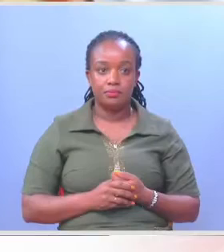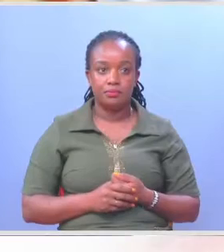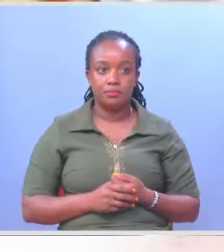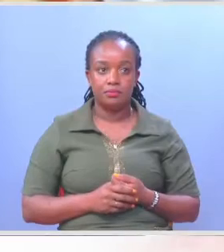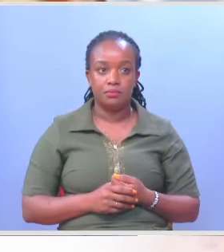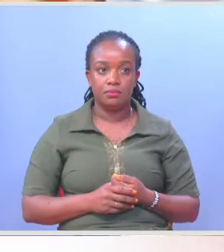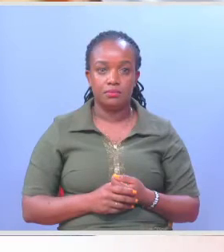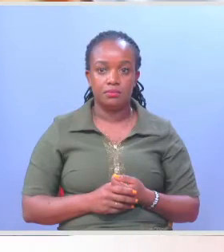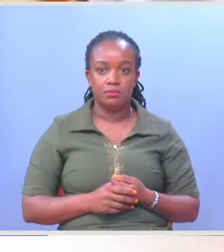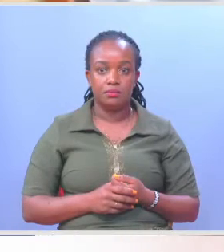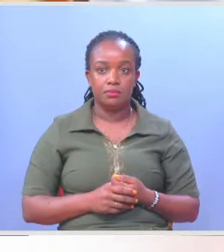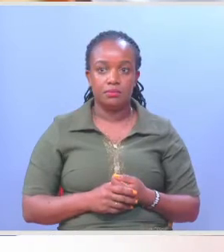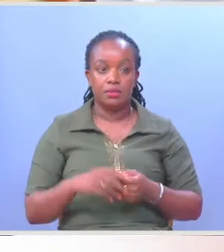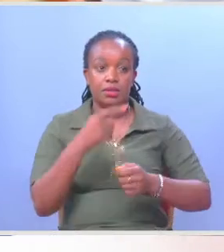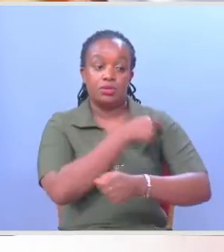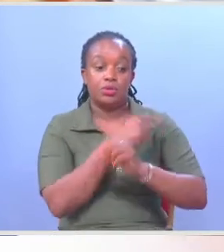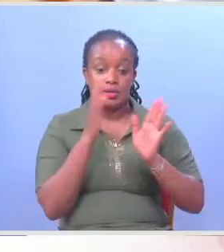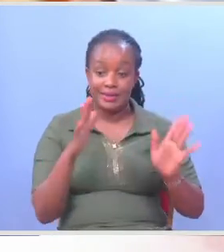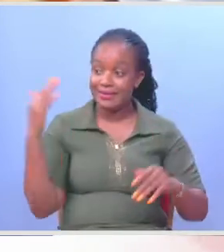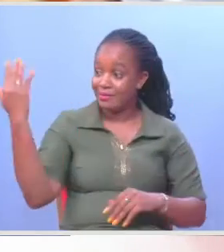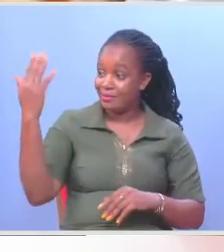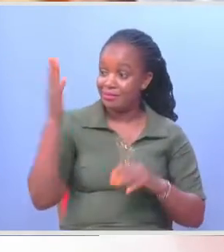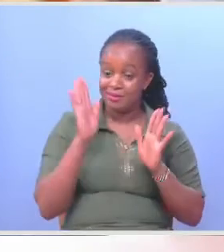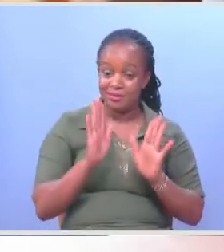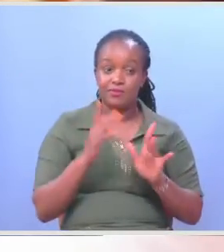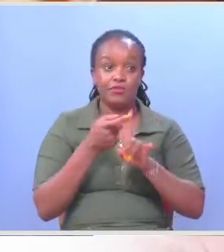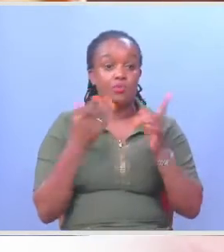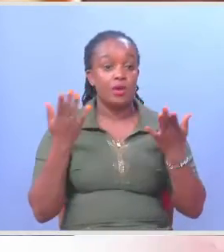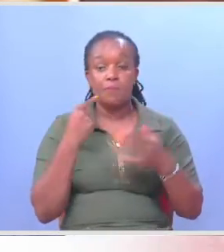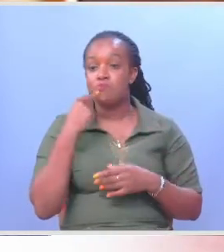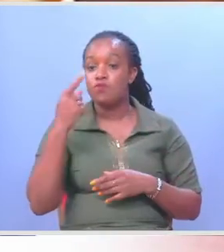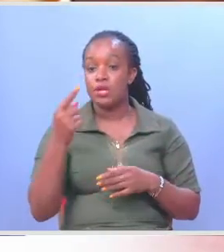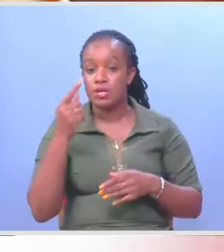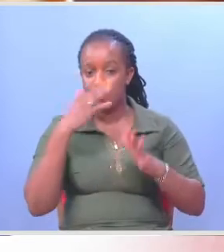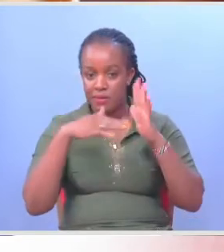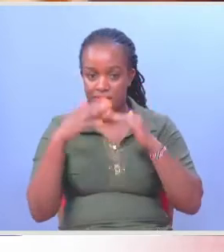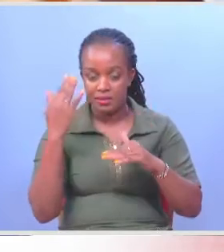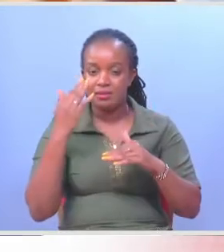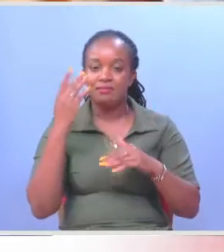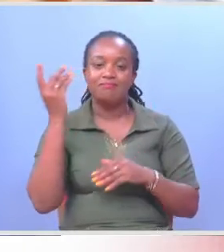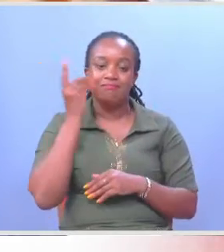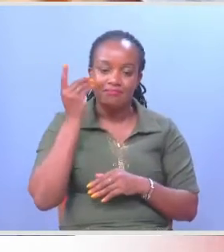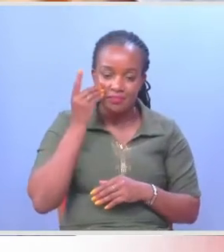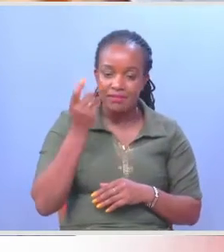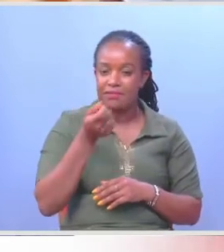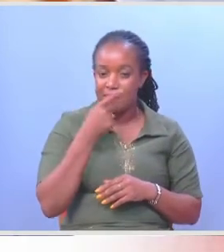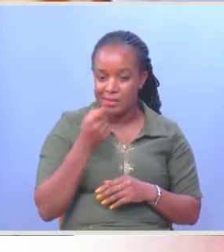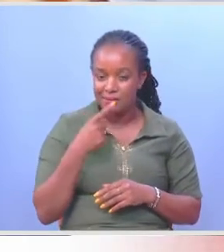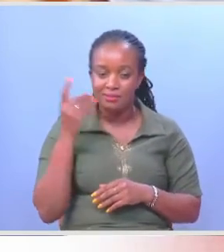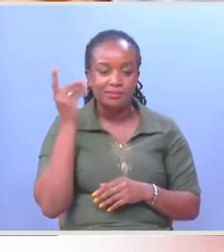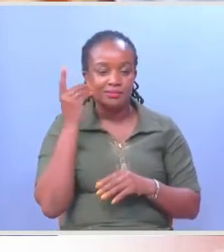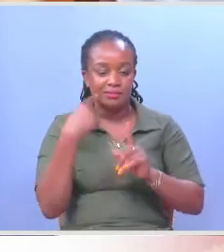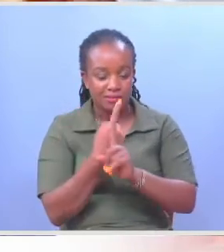All the doctor lecturers in more universities, that is the medical practitioners, the specialists, the pharmacists and the dentists, both